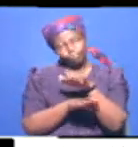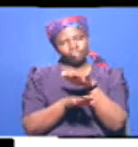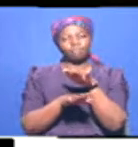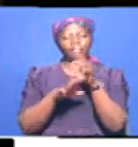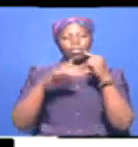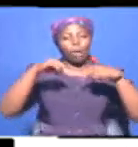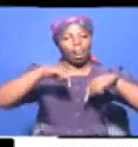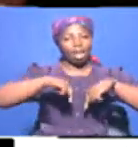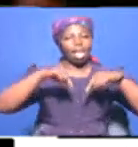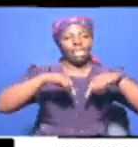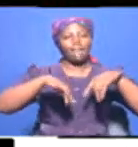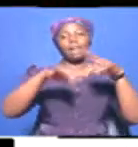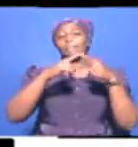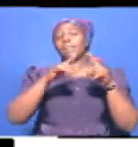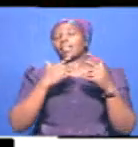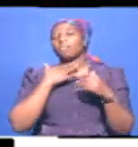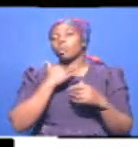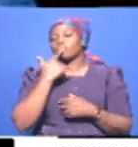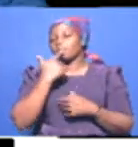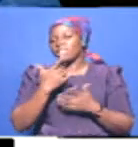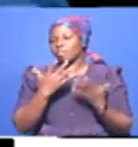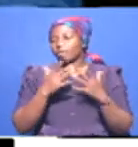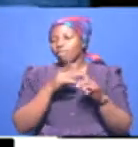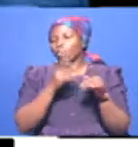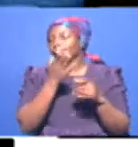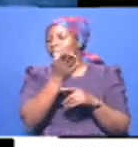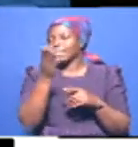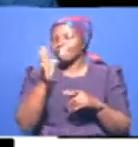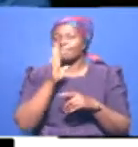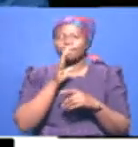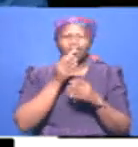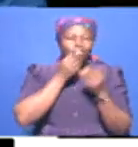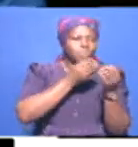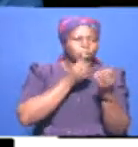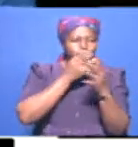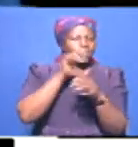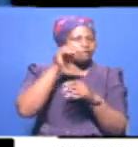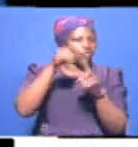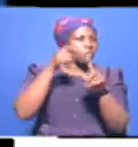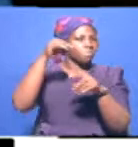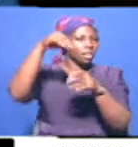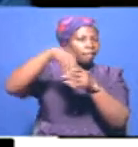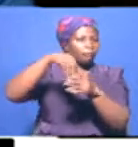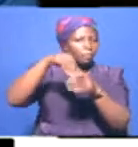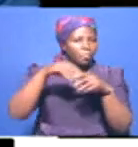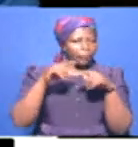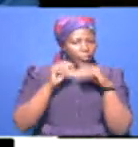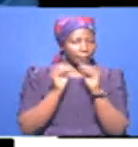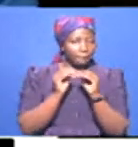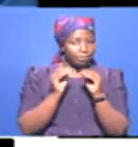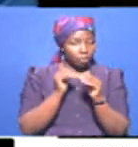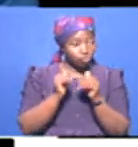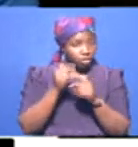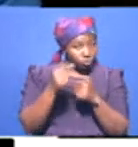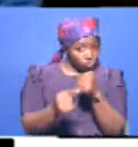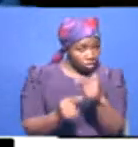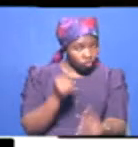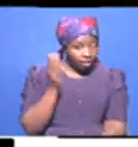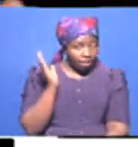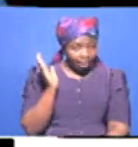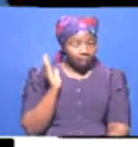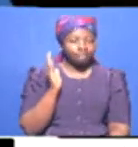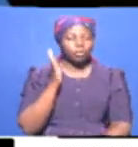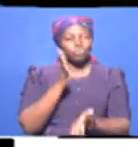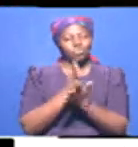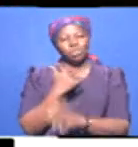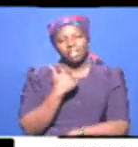say, probably according to the sources that are inside the meeting that is ongoing, indeed there's been a